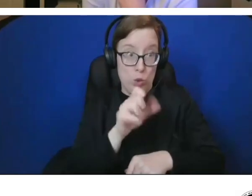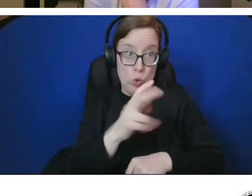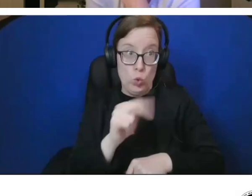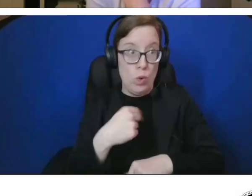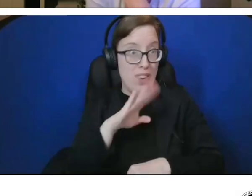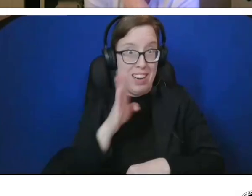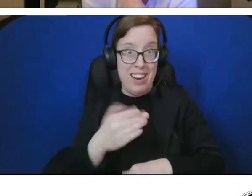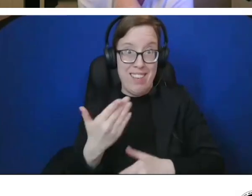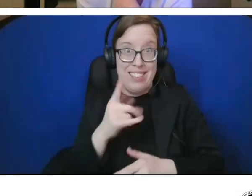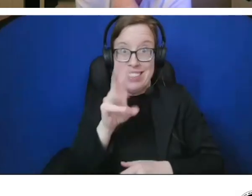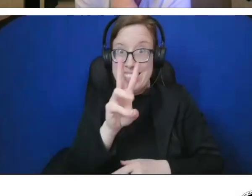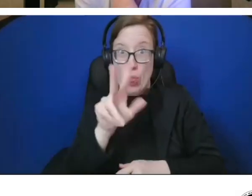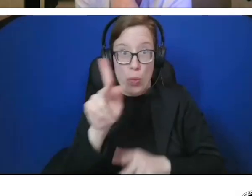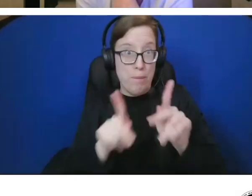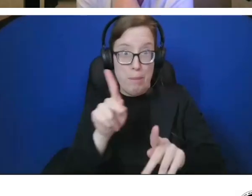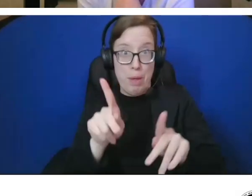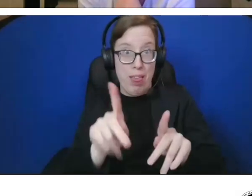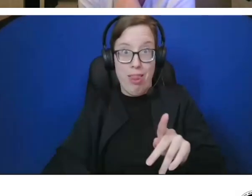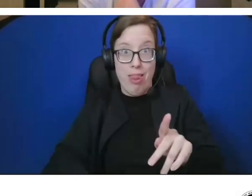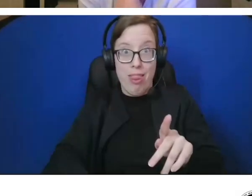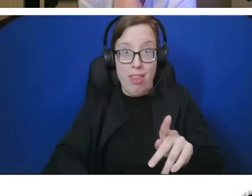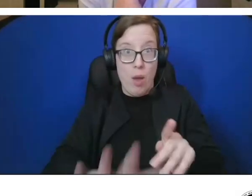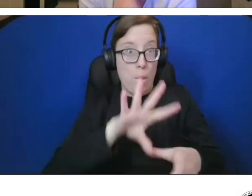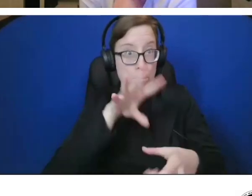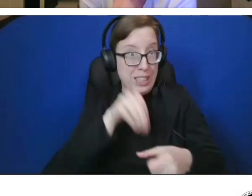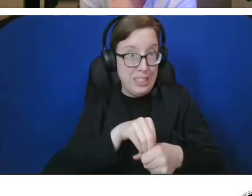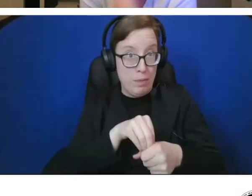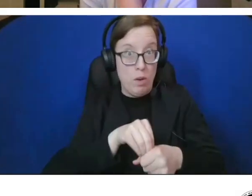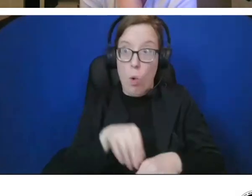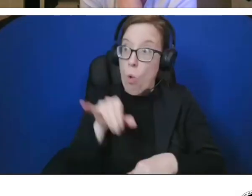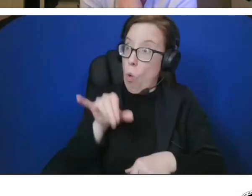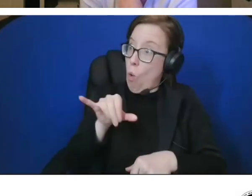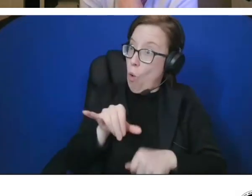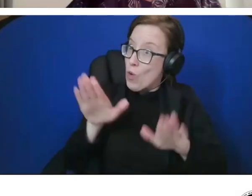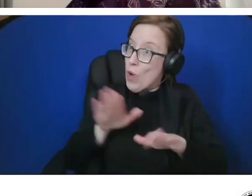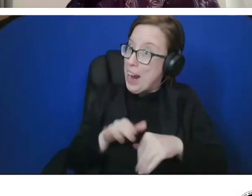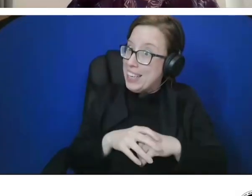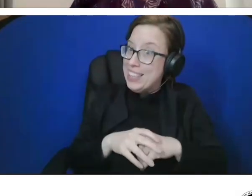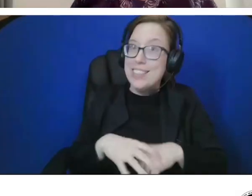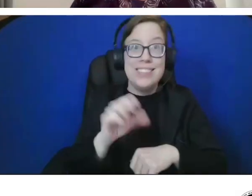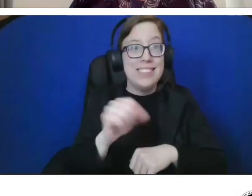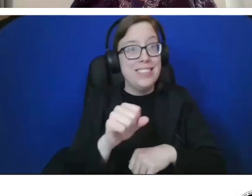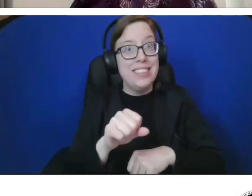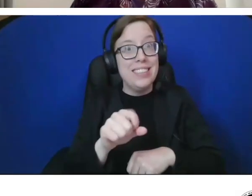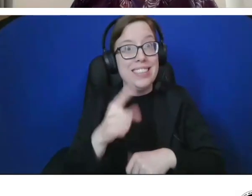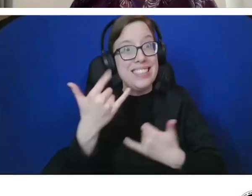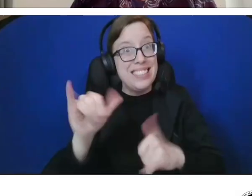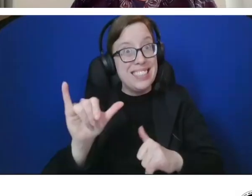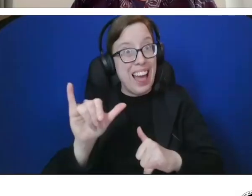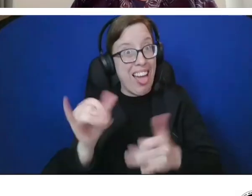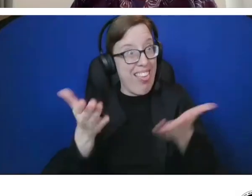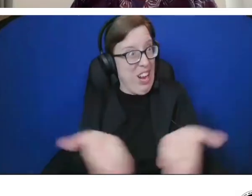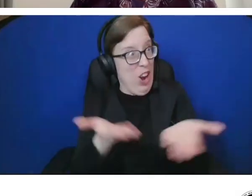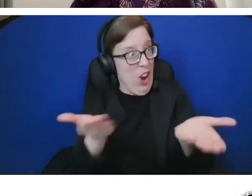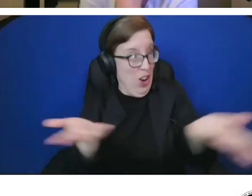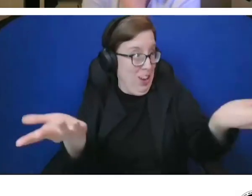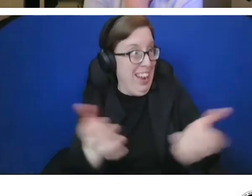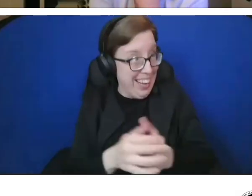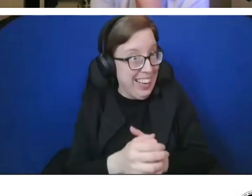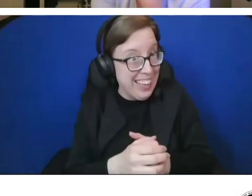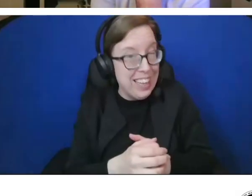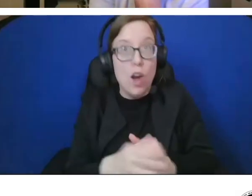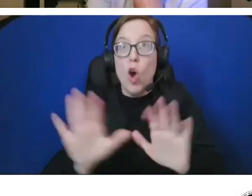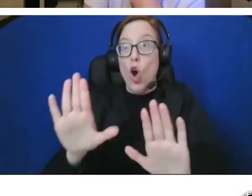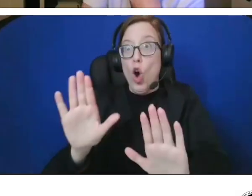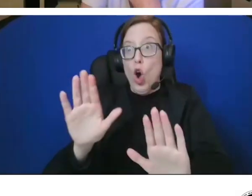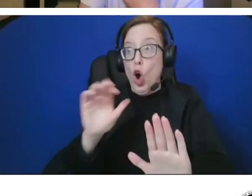this, Susan. We have never had 63 people oh, participate. So, uh, goody. yeah, so, and they're still on, Now, like,